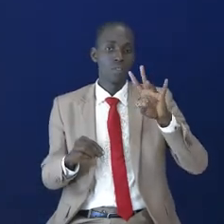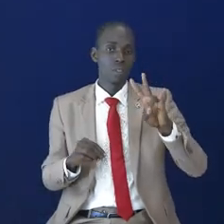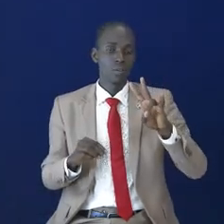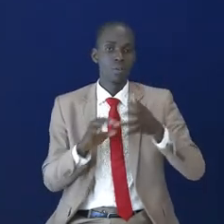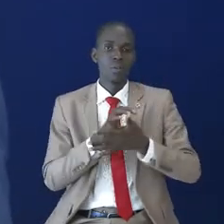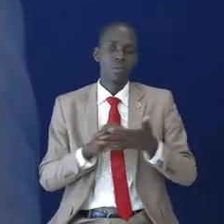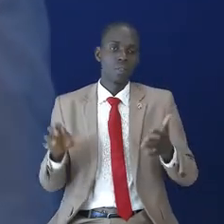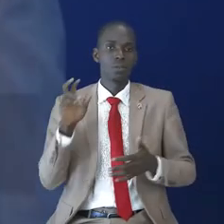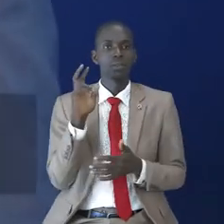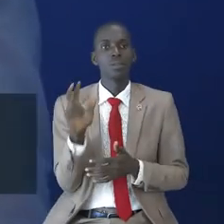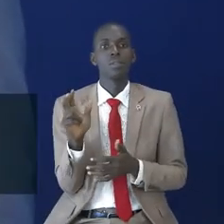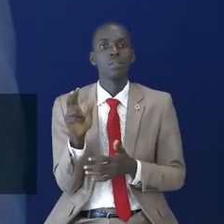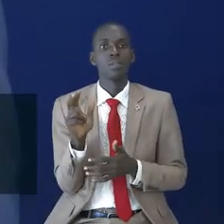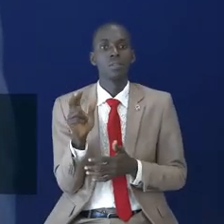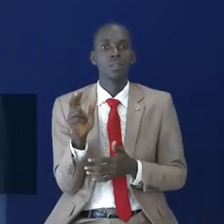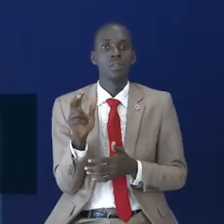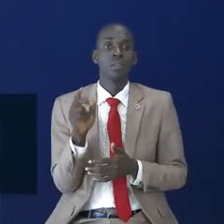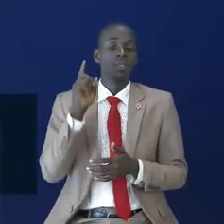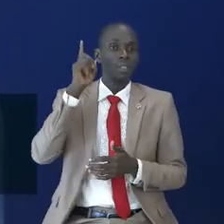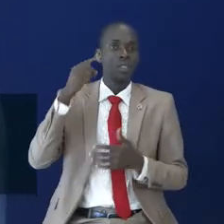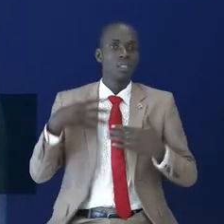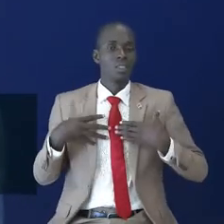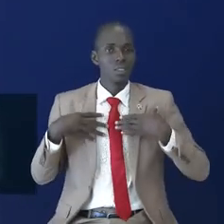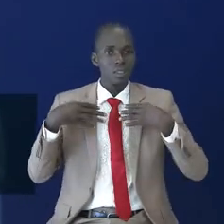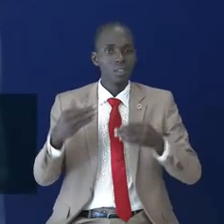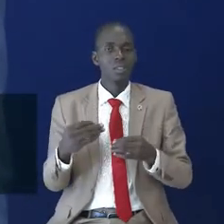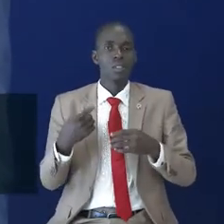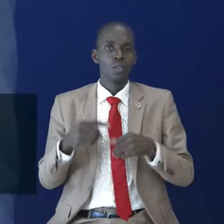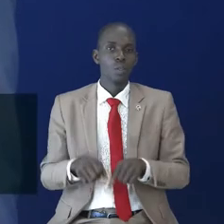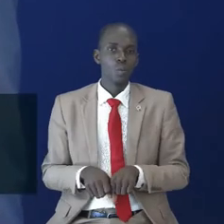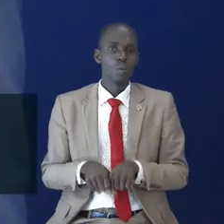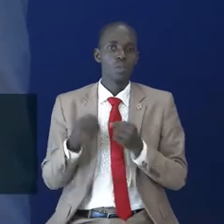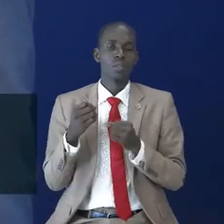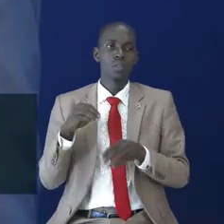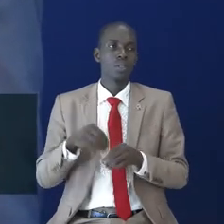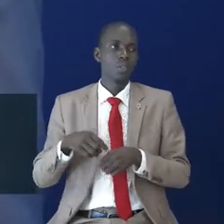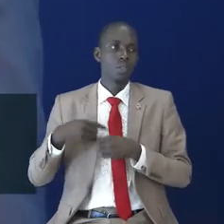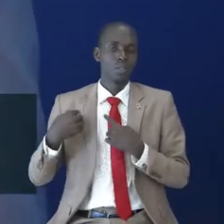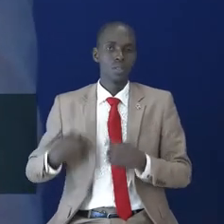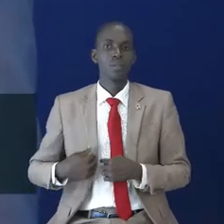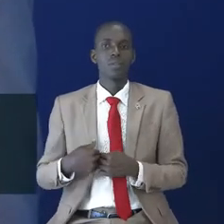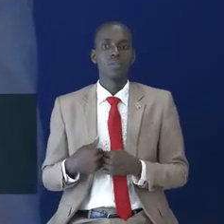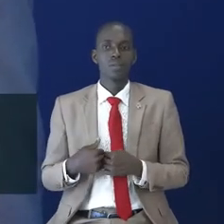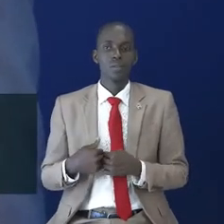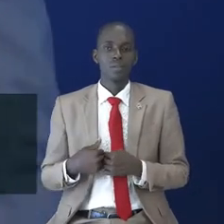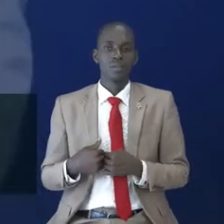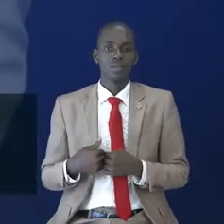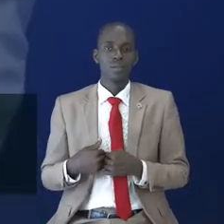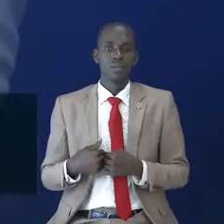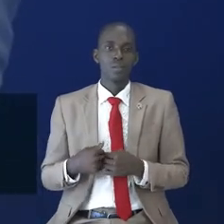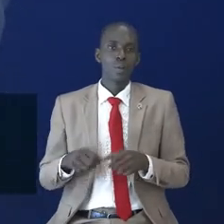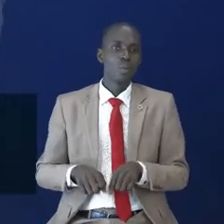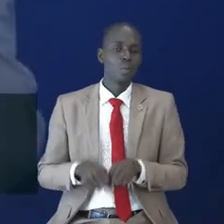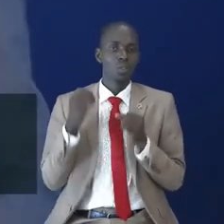"He healeth the broken in heart." Broken in body, he heals them. Broken